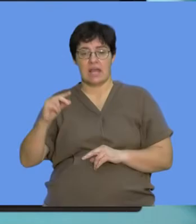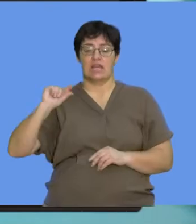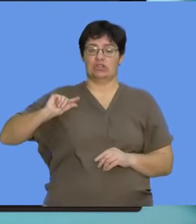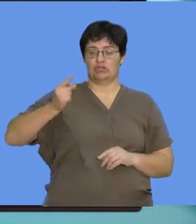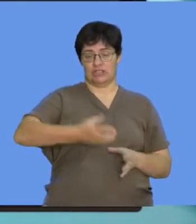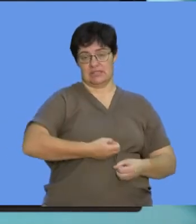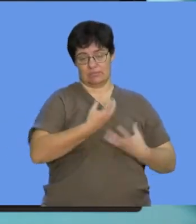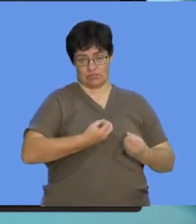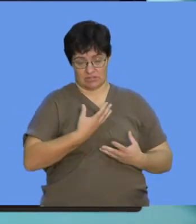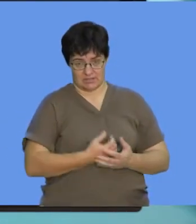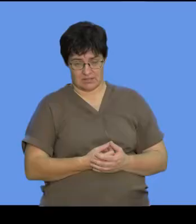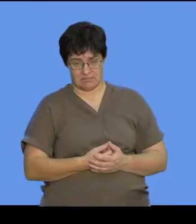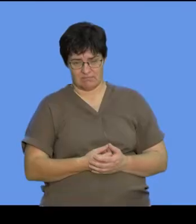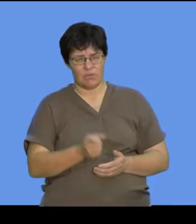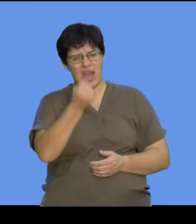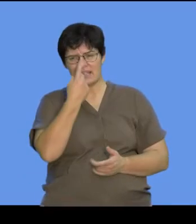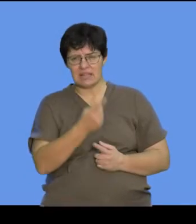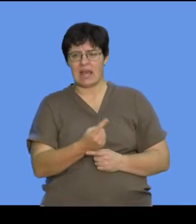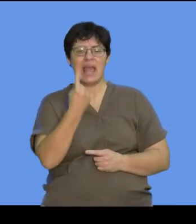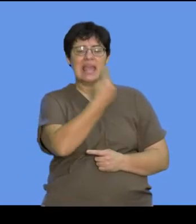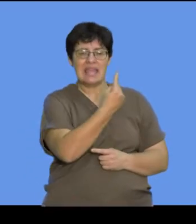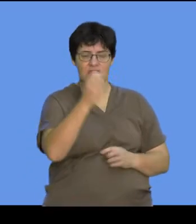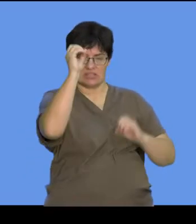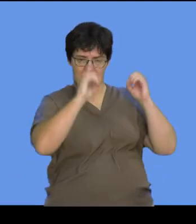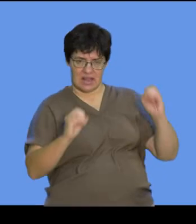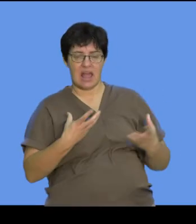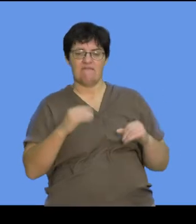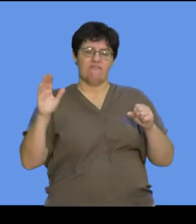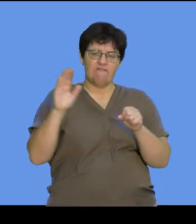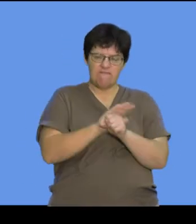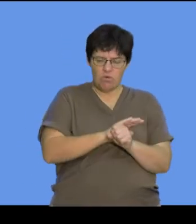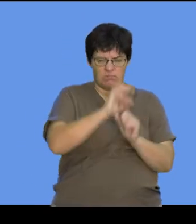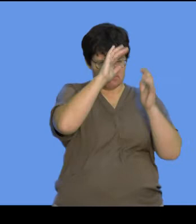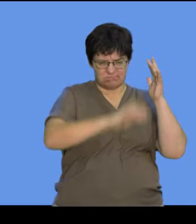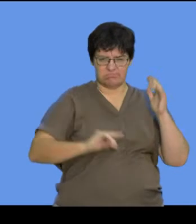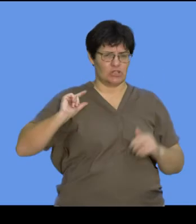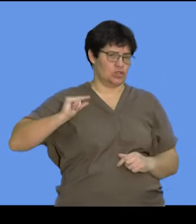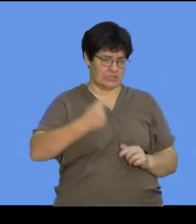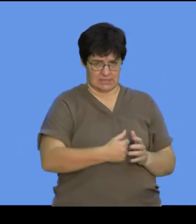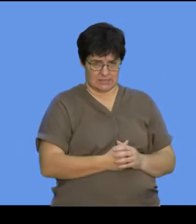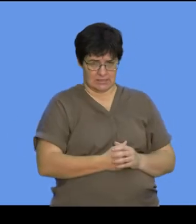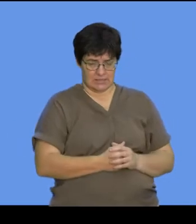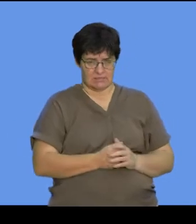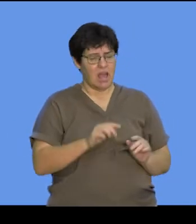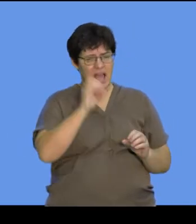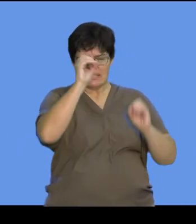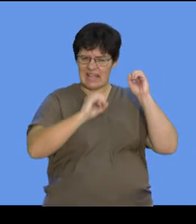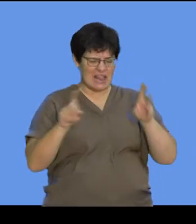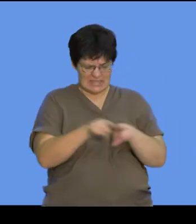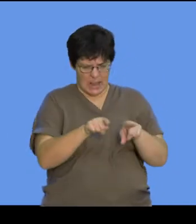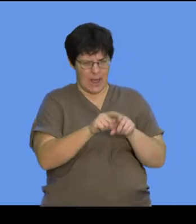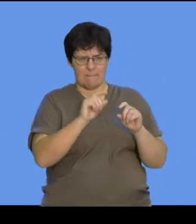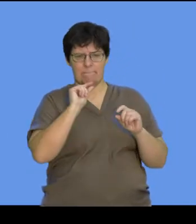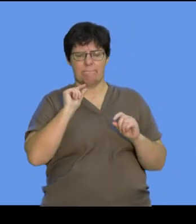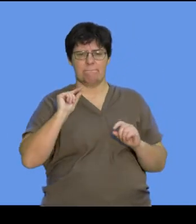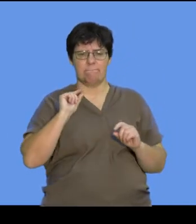gene expression. So let's understand that. So each cell contains a full complement of genes. So all our cells have the same number of